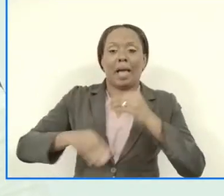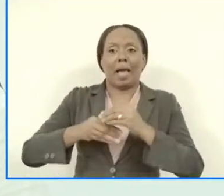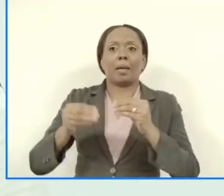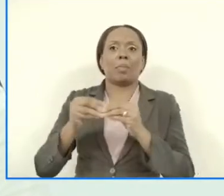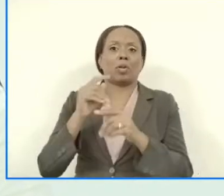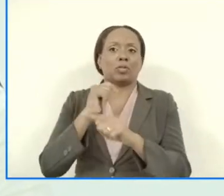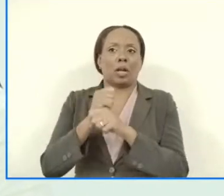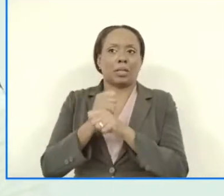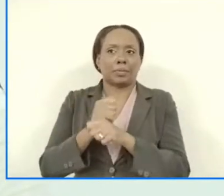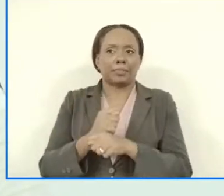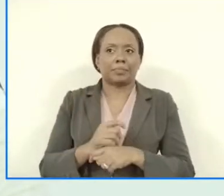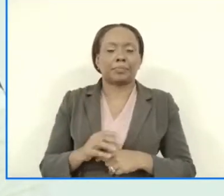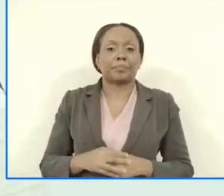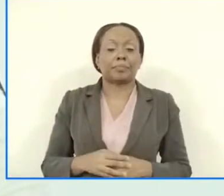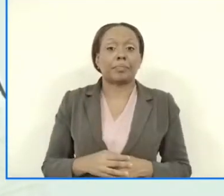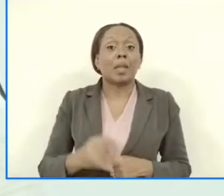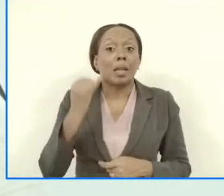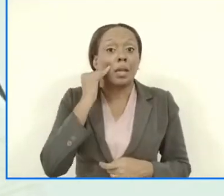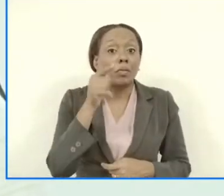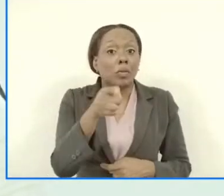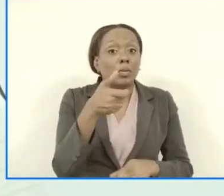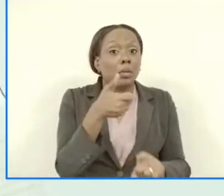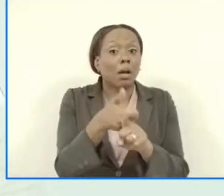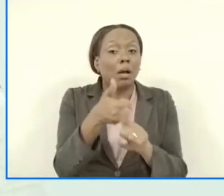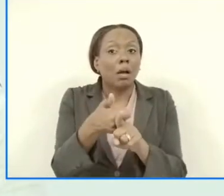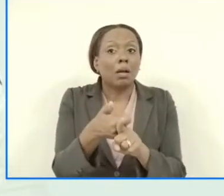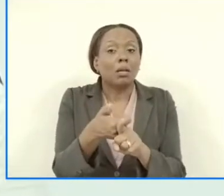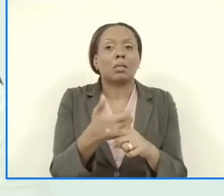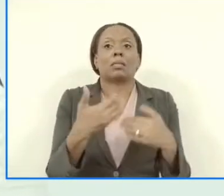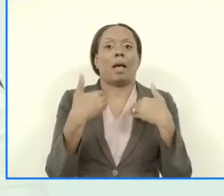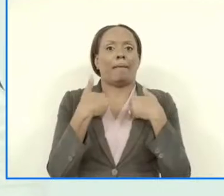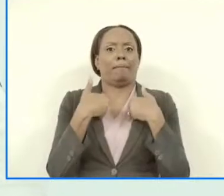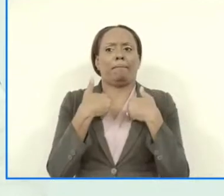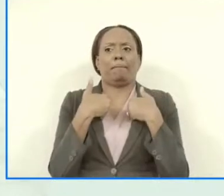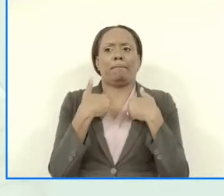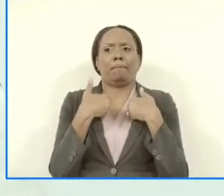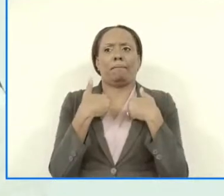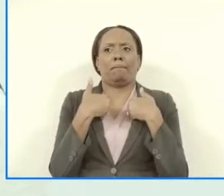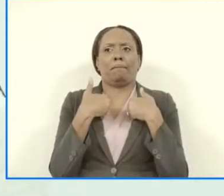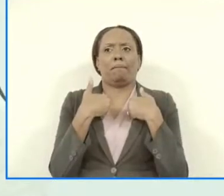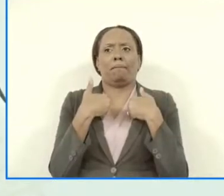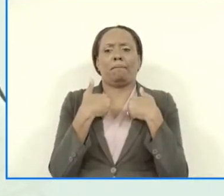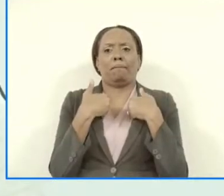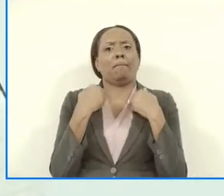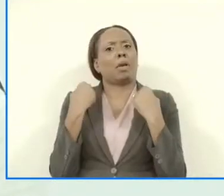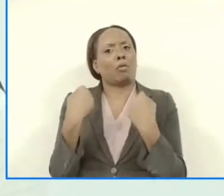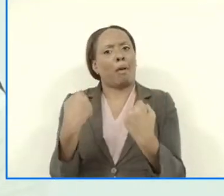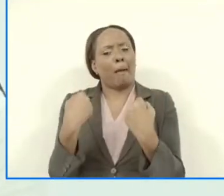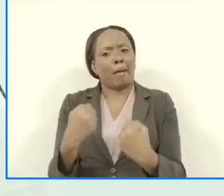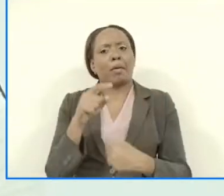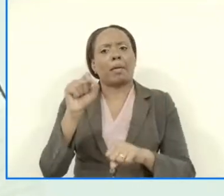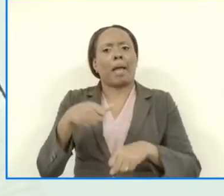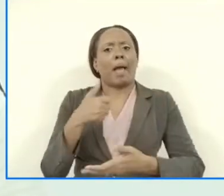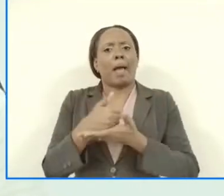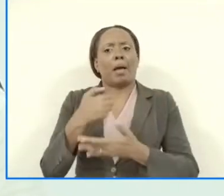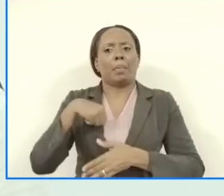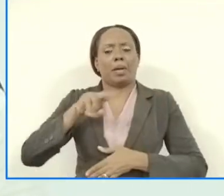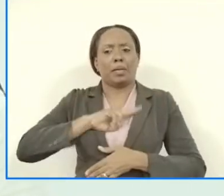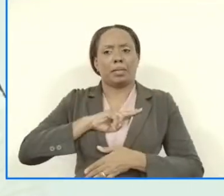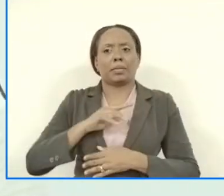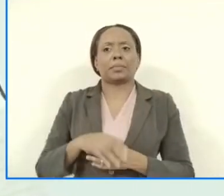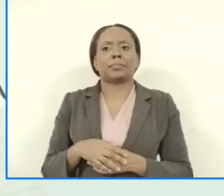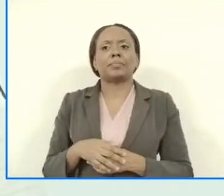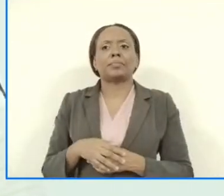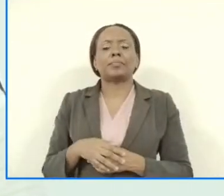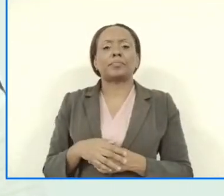If you have transport, we urge you to remove, you can help us by removing the bulk waste. Our metal dump at Bagatelle